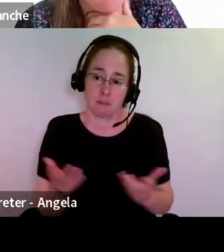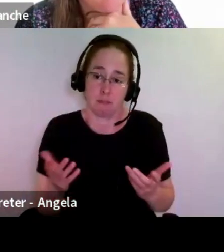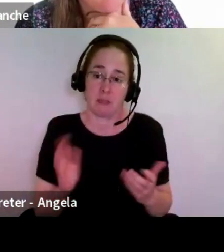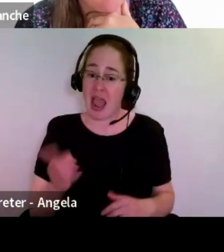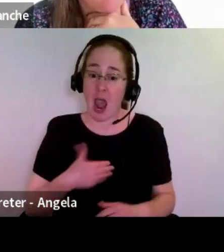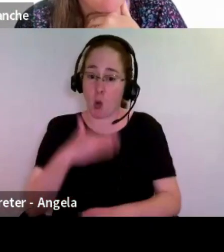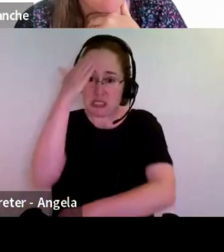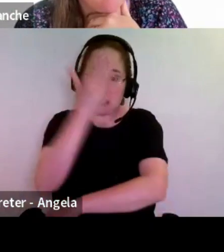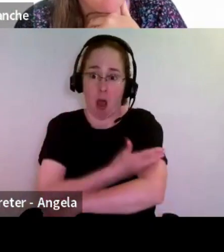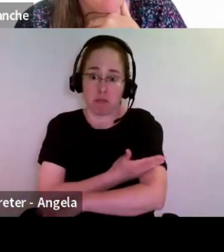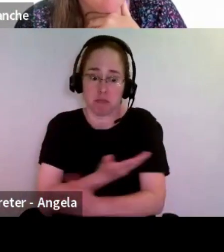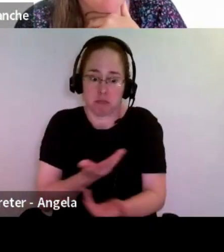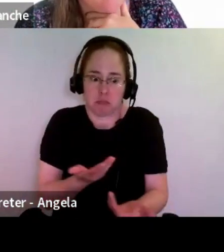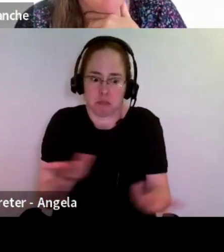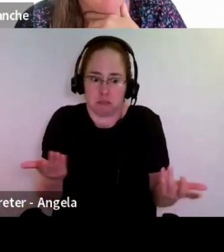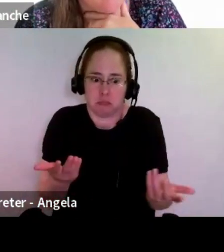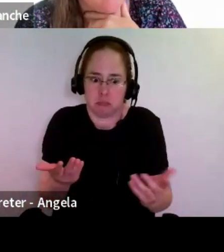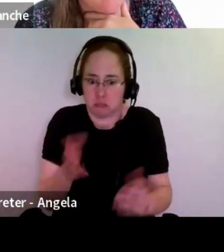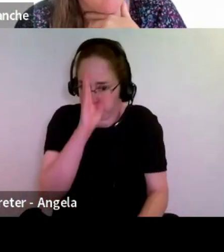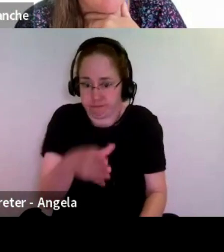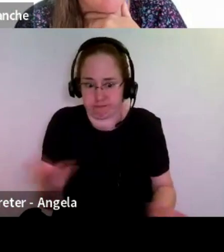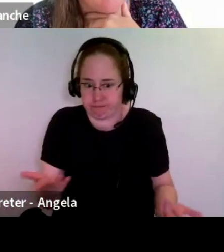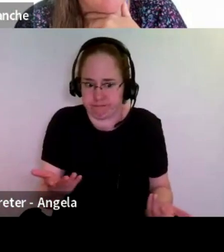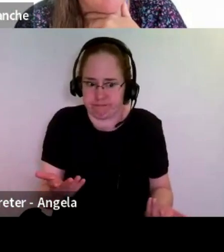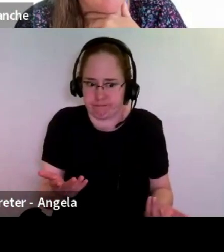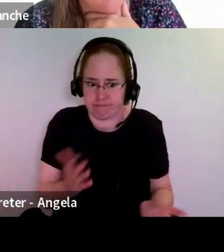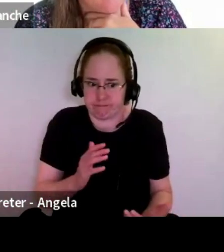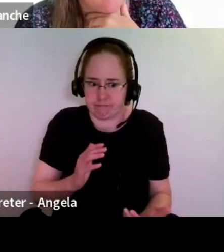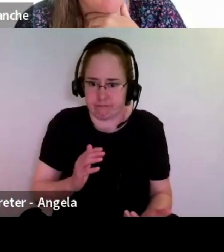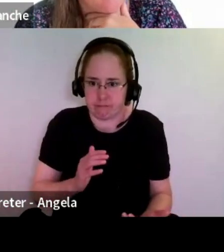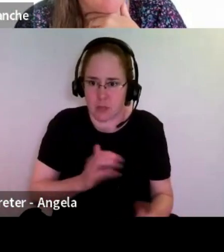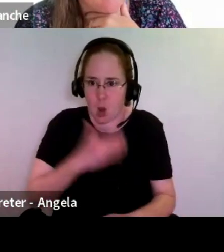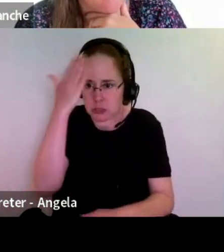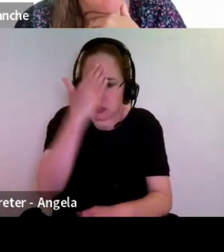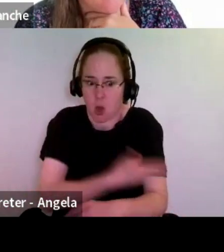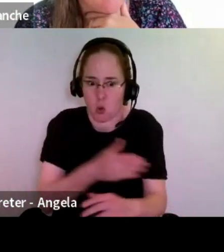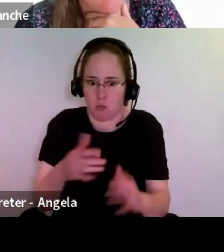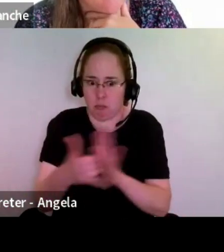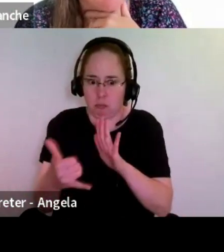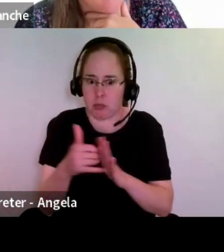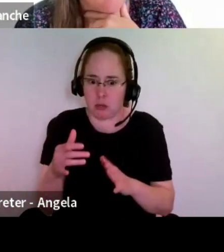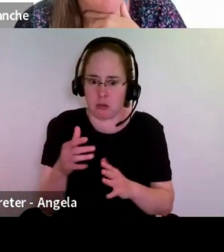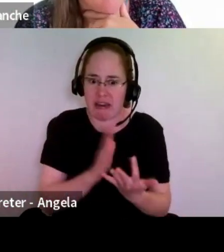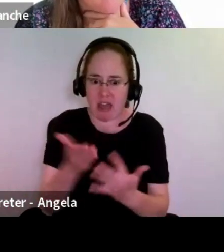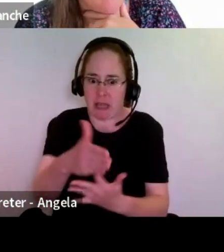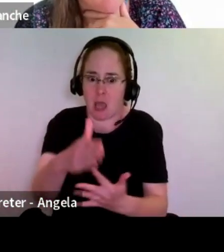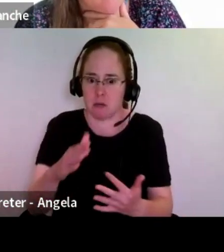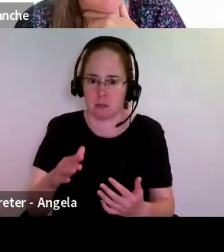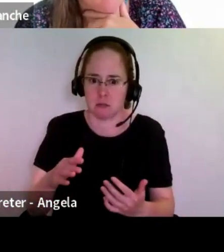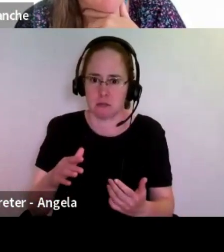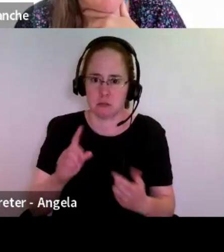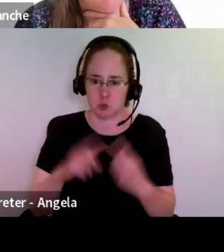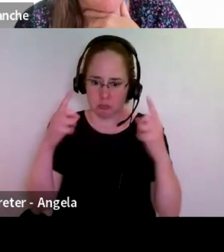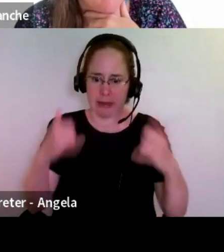Our son wouldn't, yeah, point blank. Our son wouldn't have been able to navigate to the point he's at